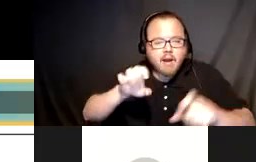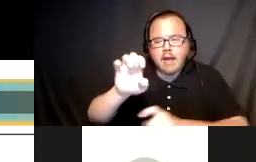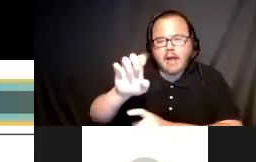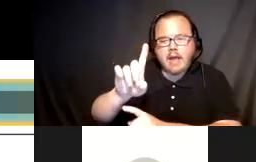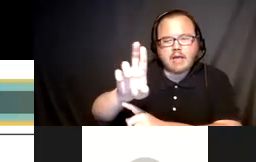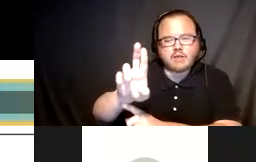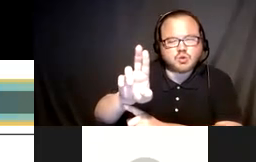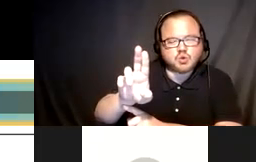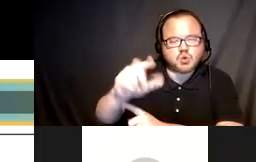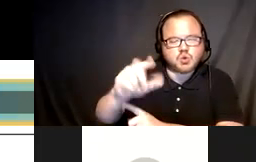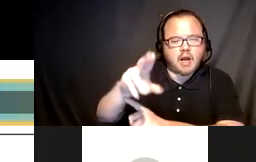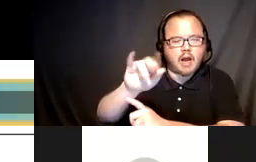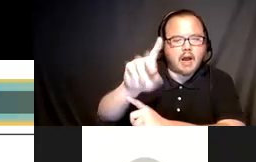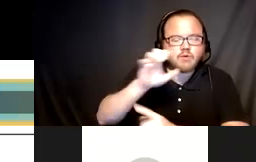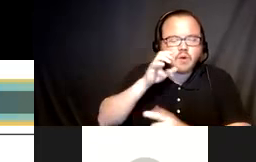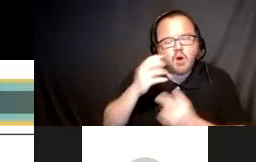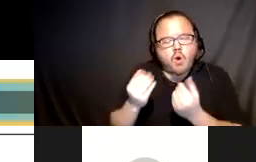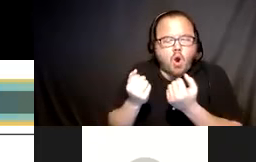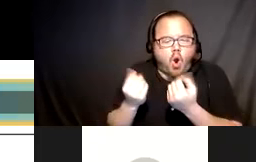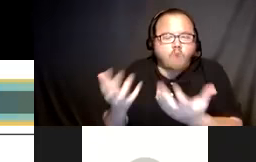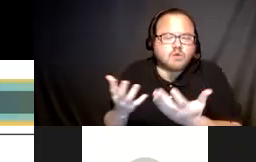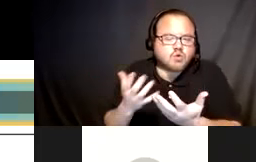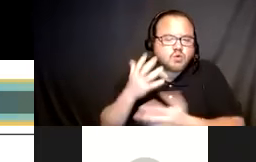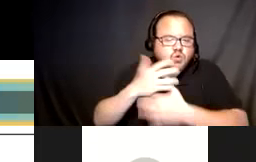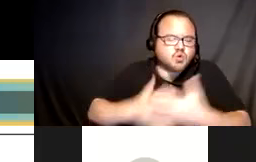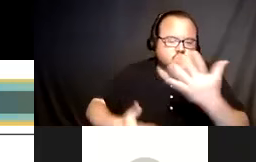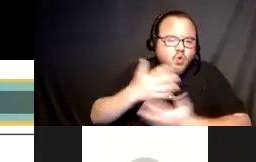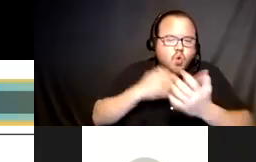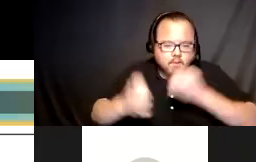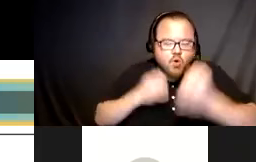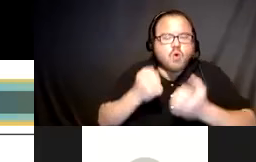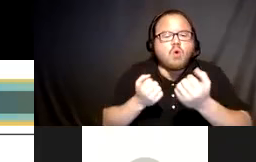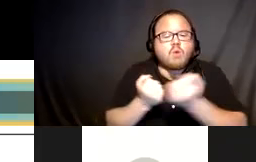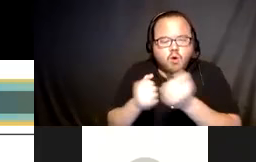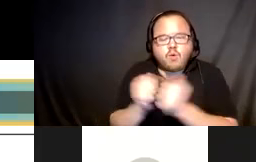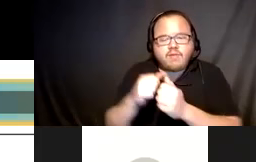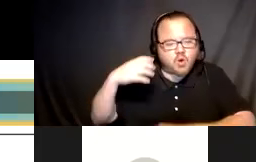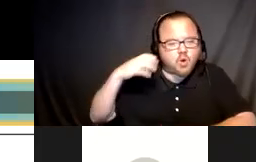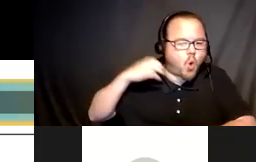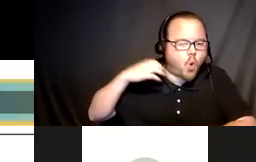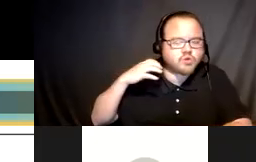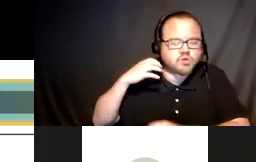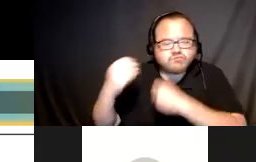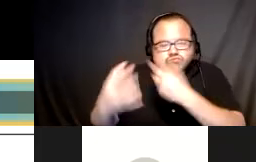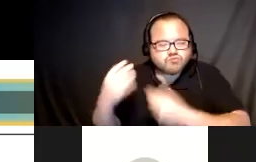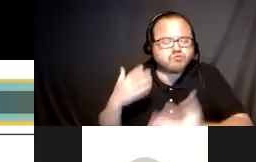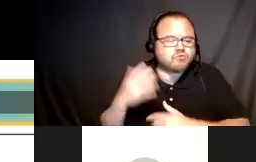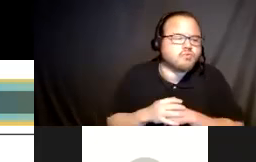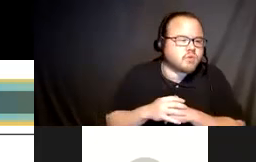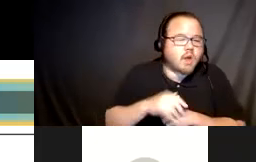also some social emotional support paired with coaching. And so the other piece that